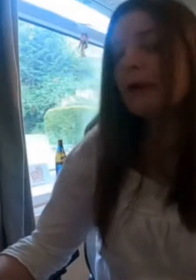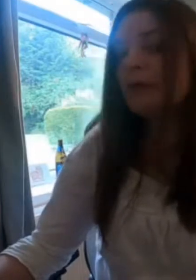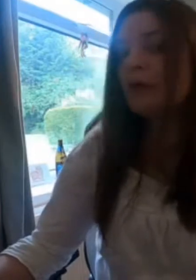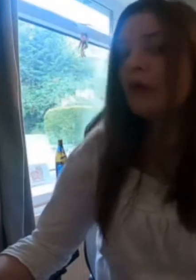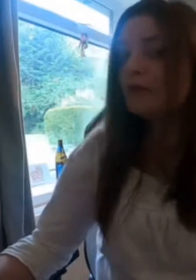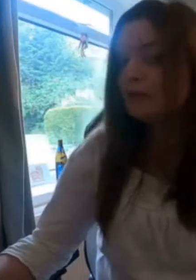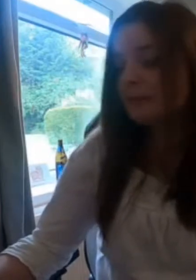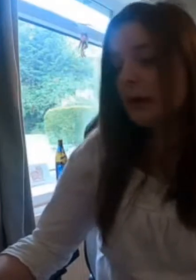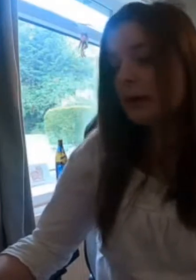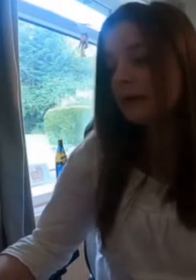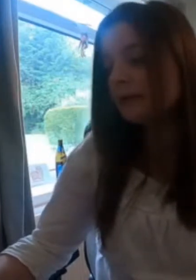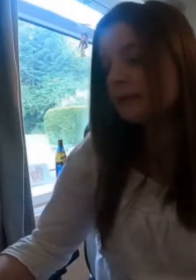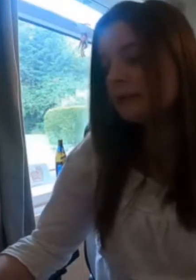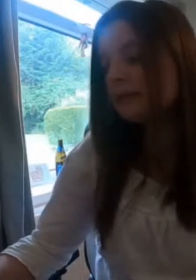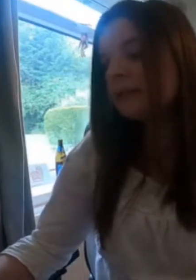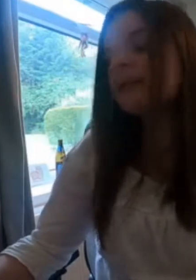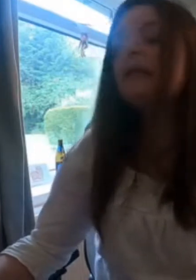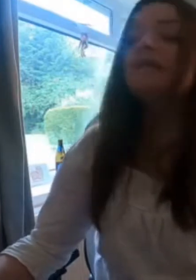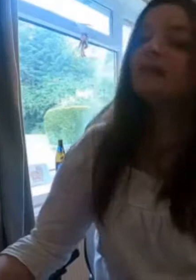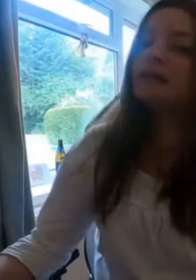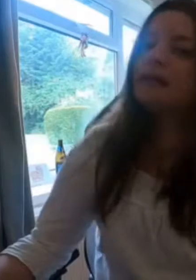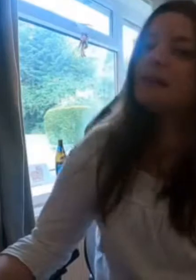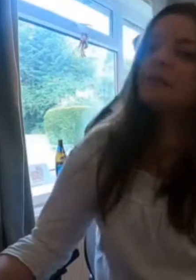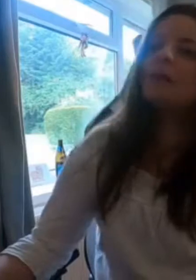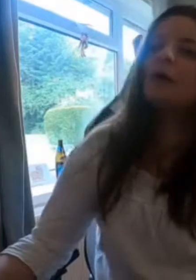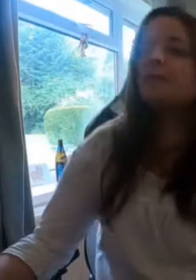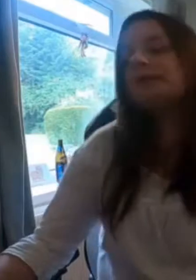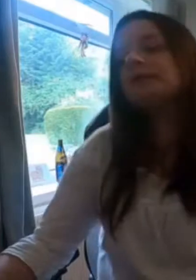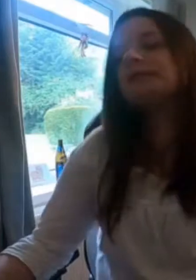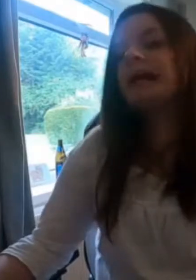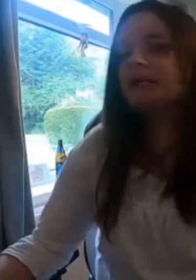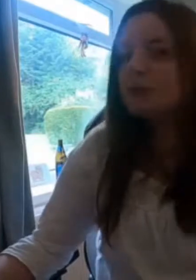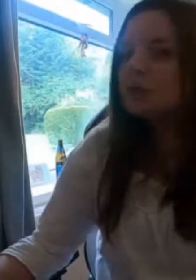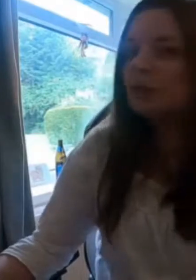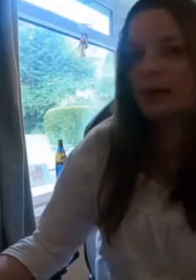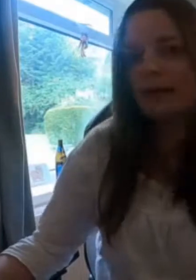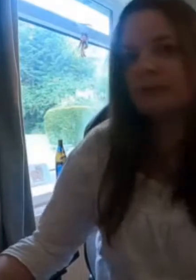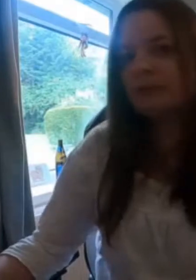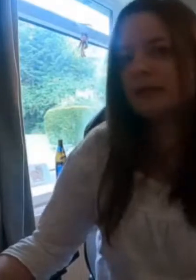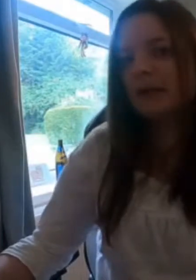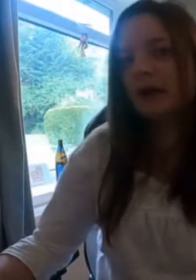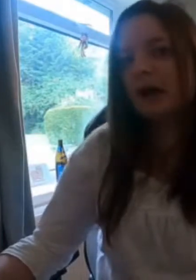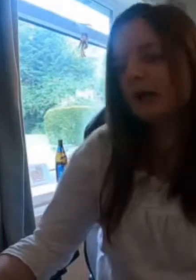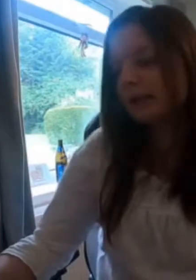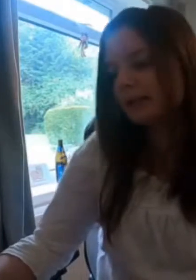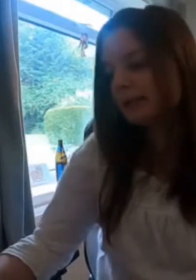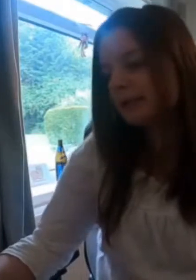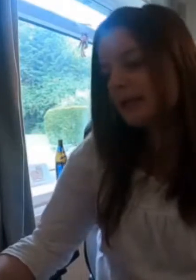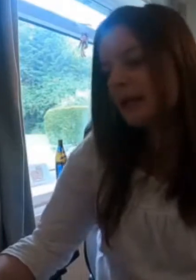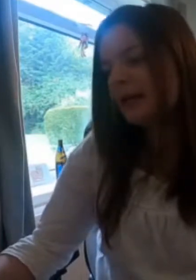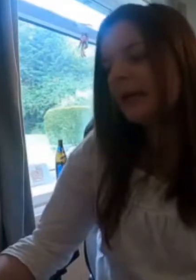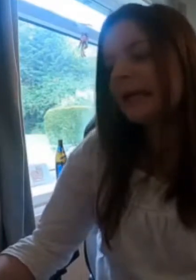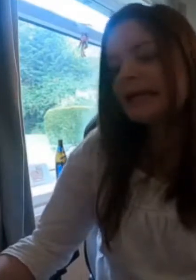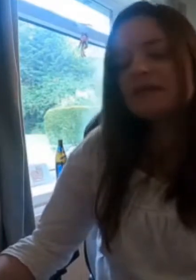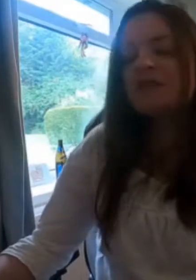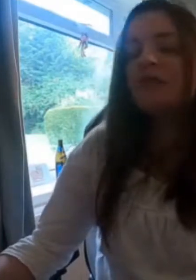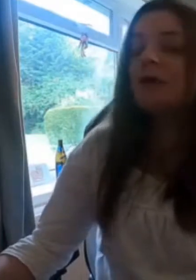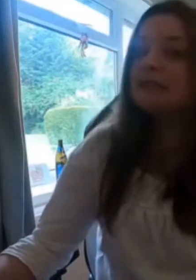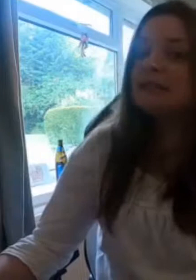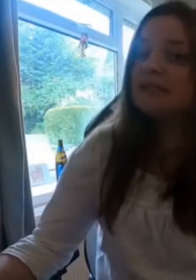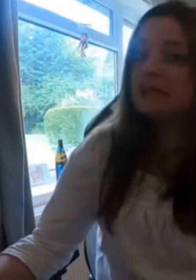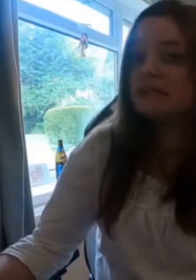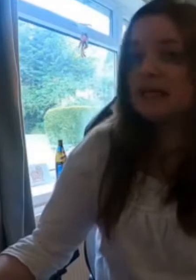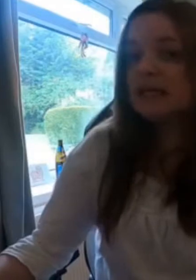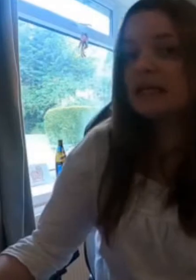The power of the mind. Living in the moment and always being kind. A collective